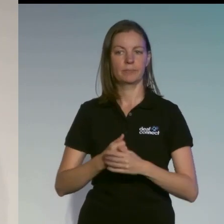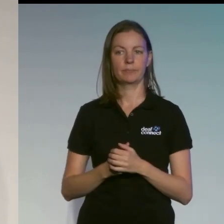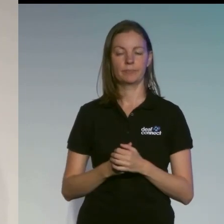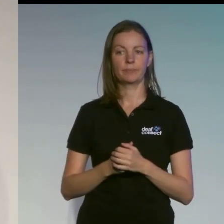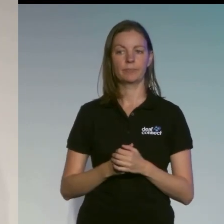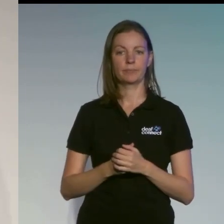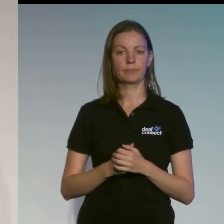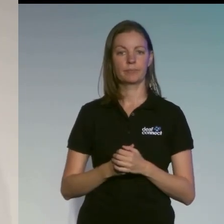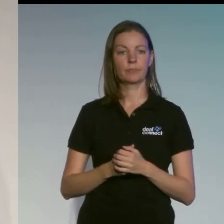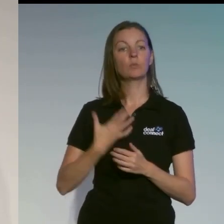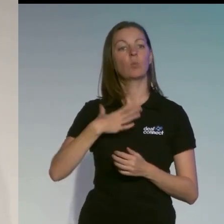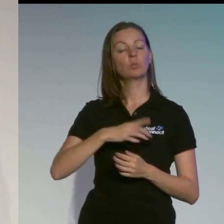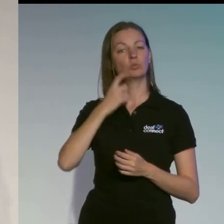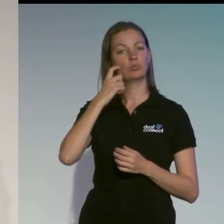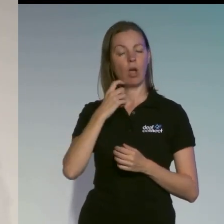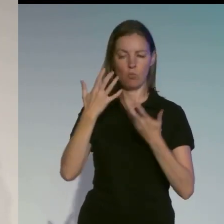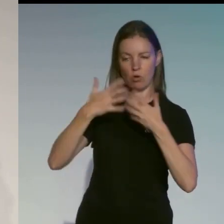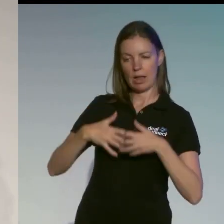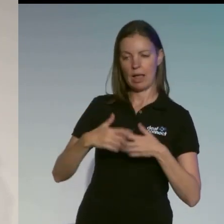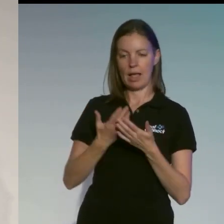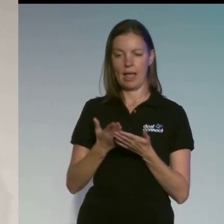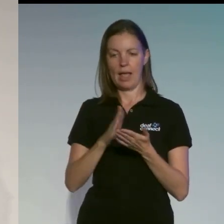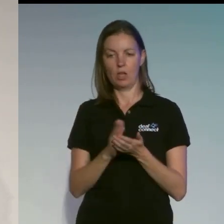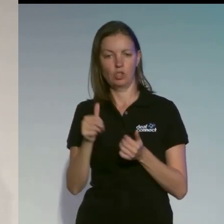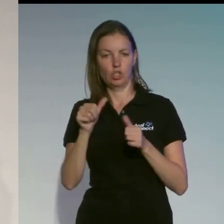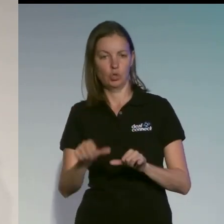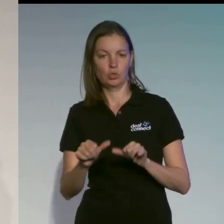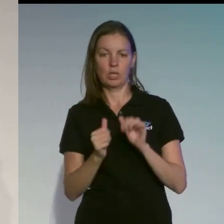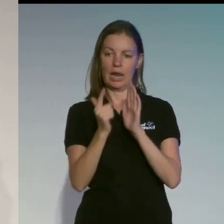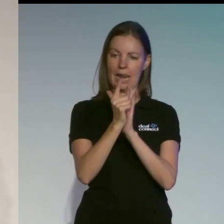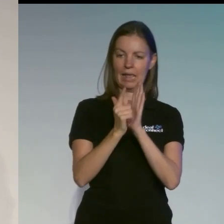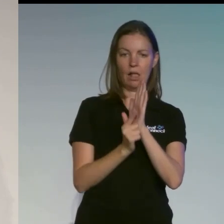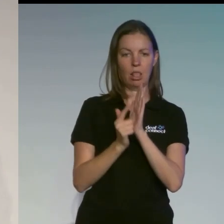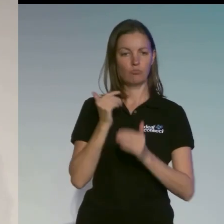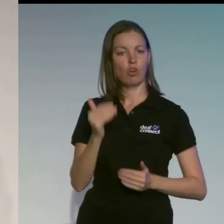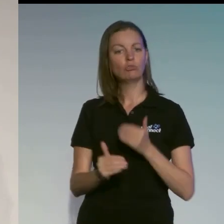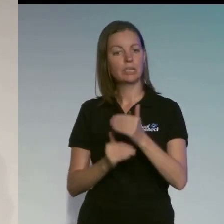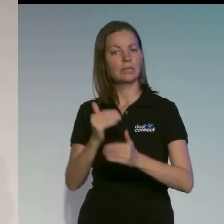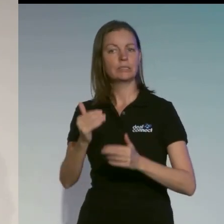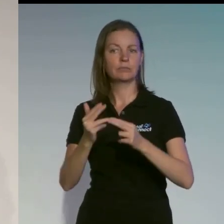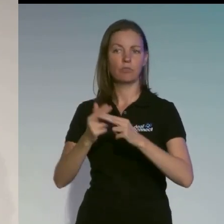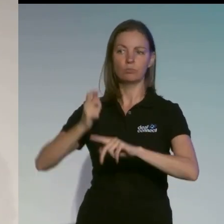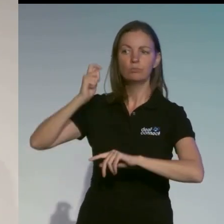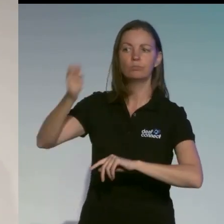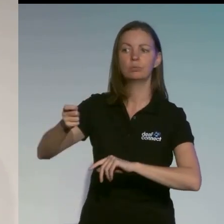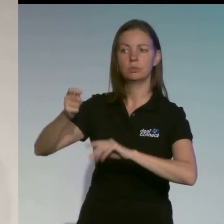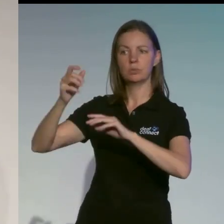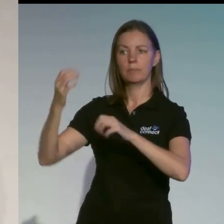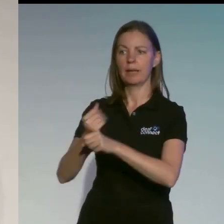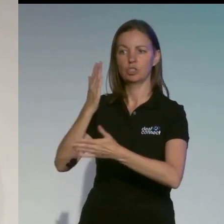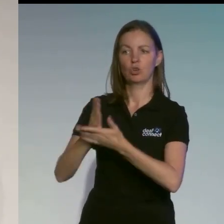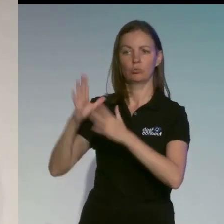we would like to try how to use the legal process to stop this kind of treatment in